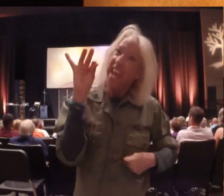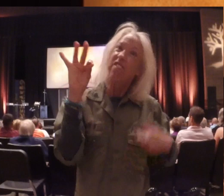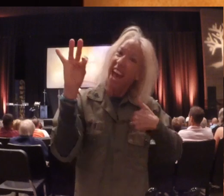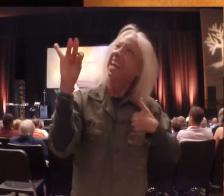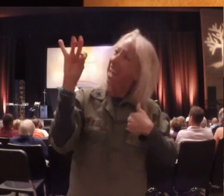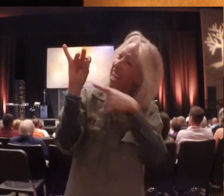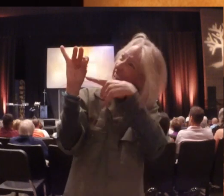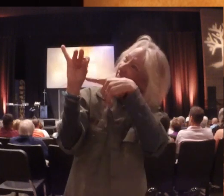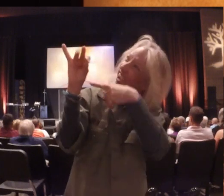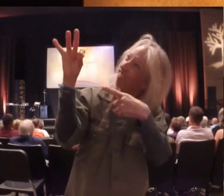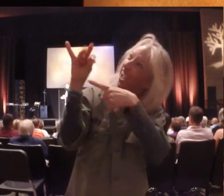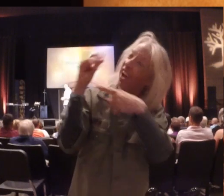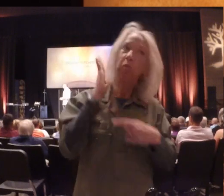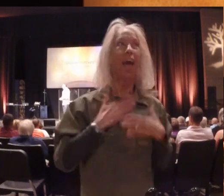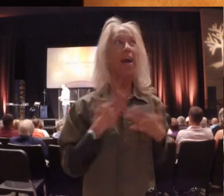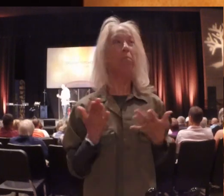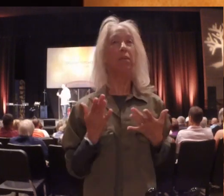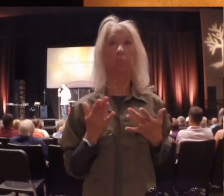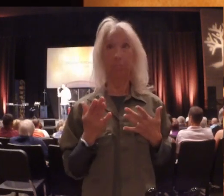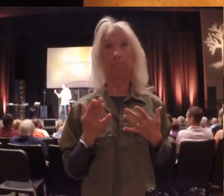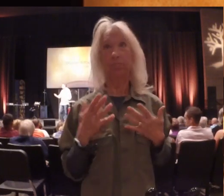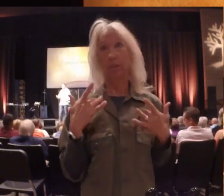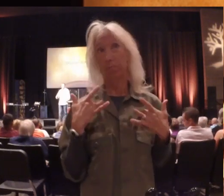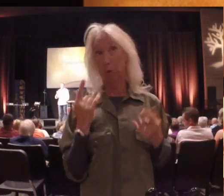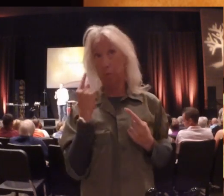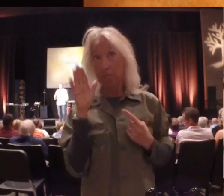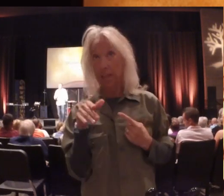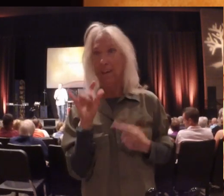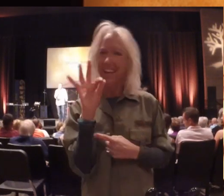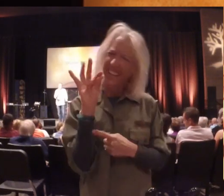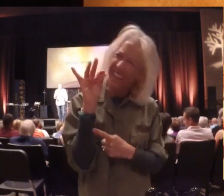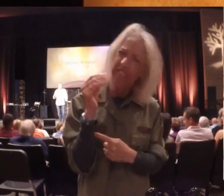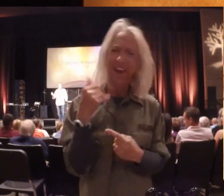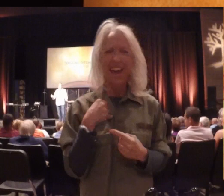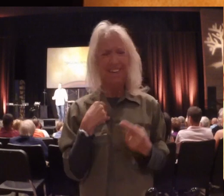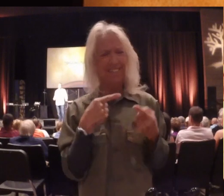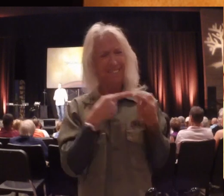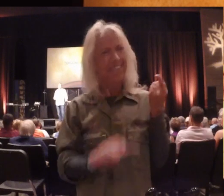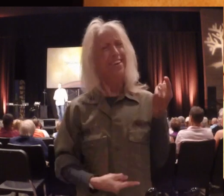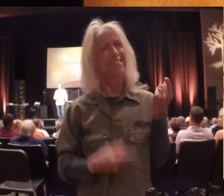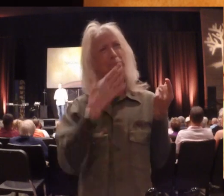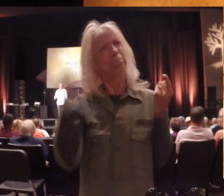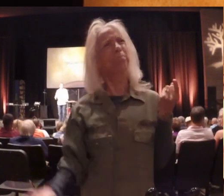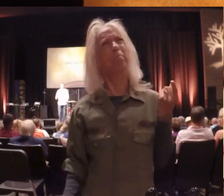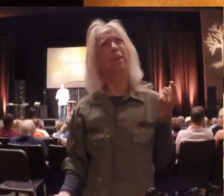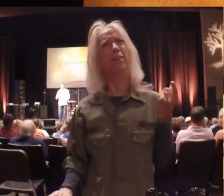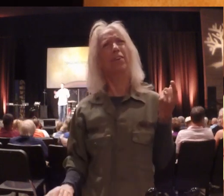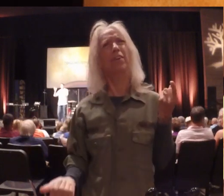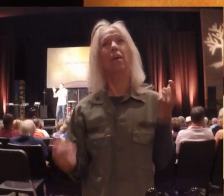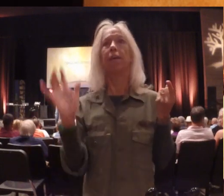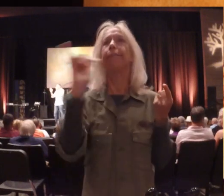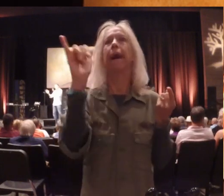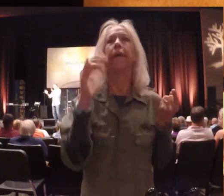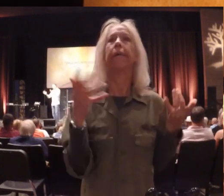If only. And throughout life, we tend to think these thoughts. You know, if only I had this or that, things will be better. And we think of things in the context of